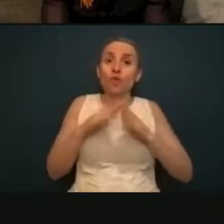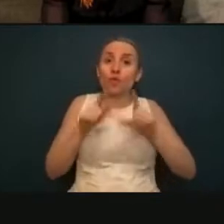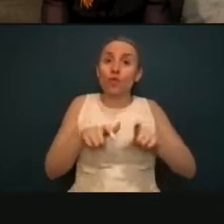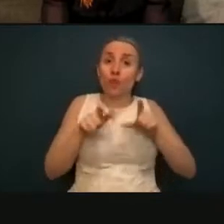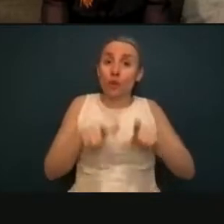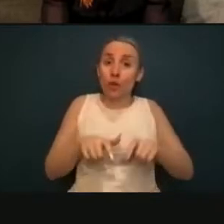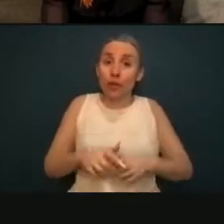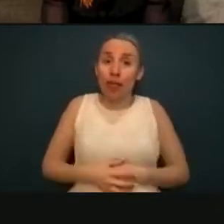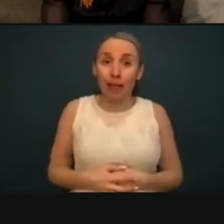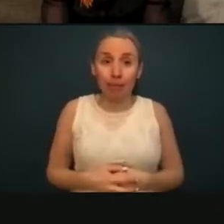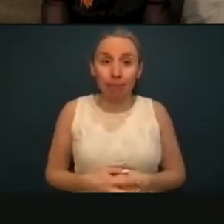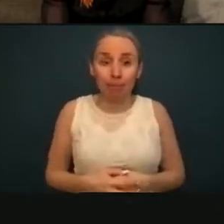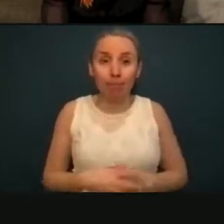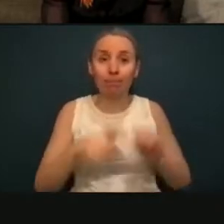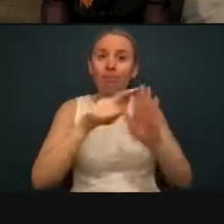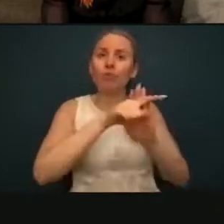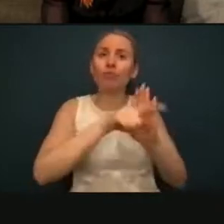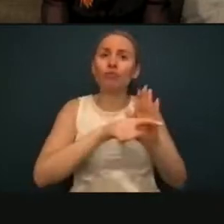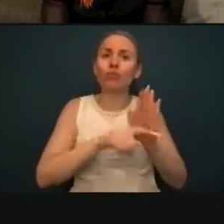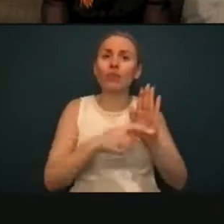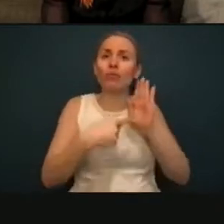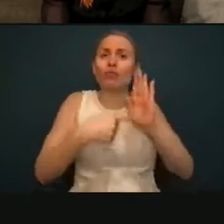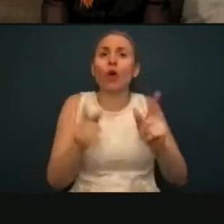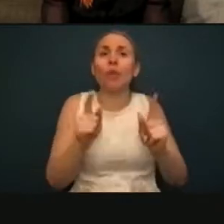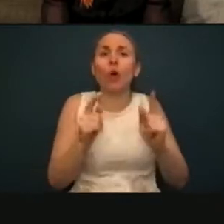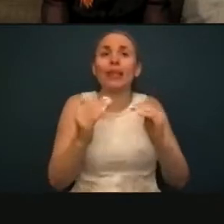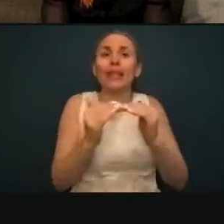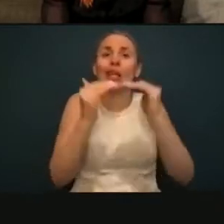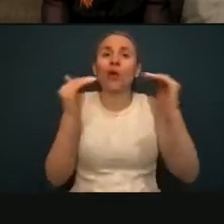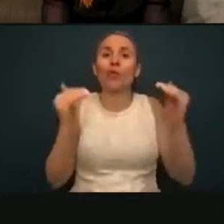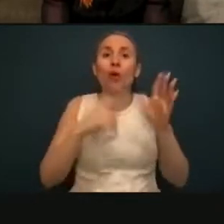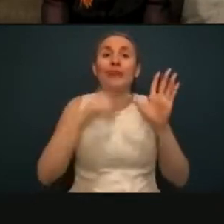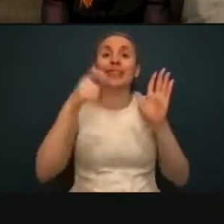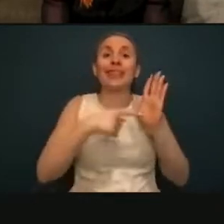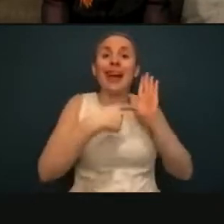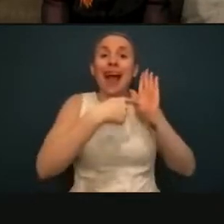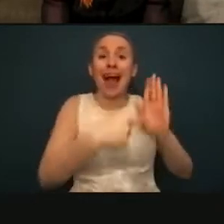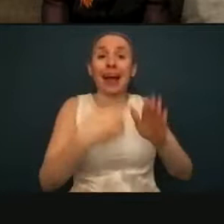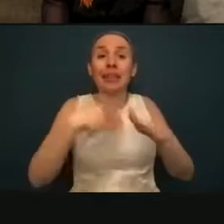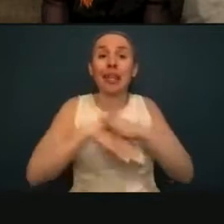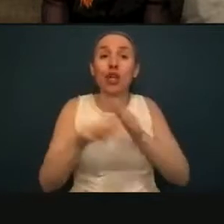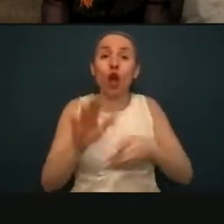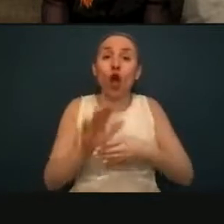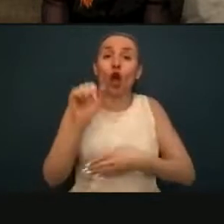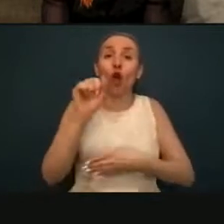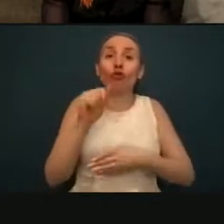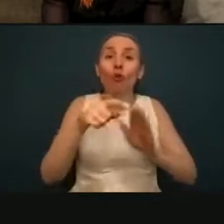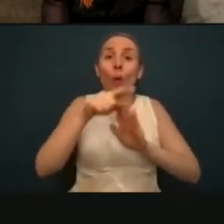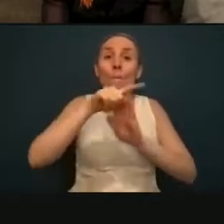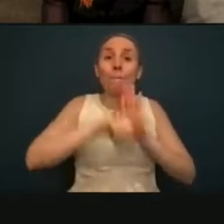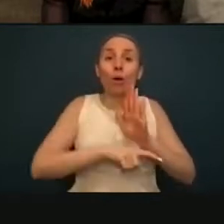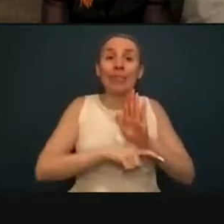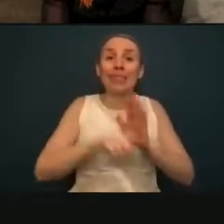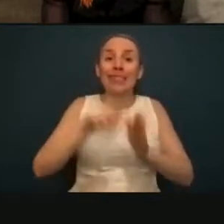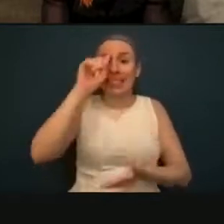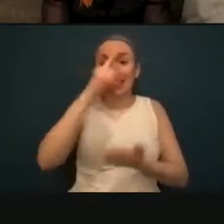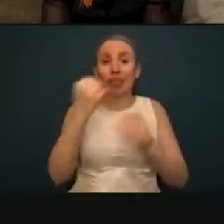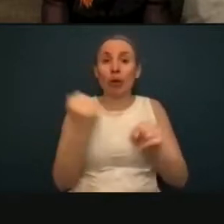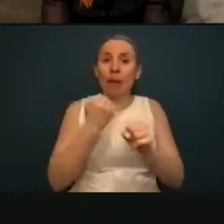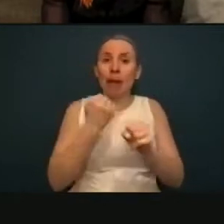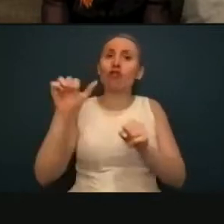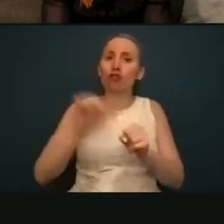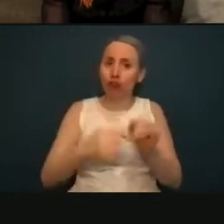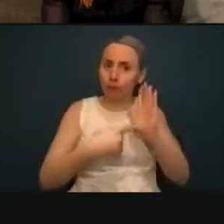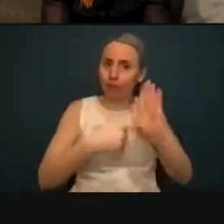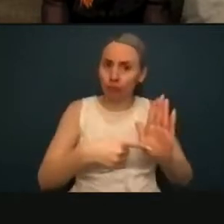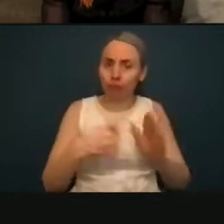speak about the supremacy of the Equality Act in all cultural policy decision-making. They talk about identifying